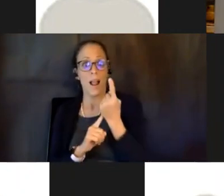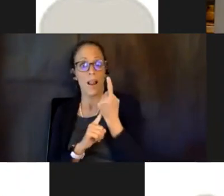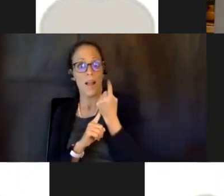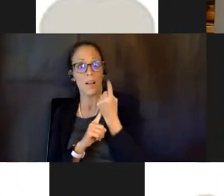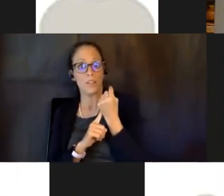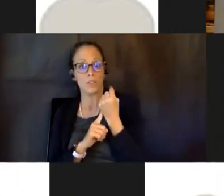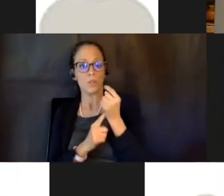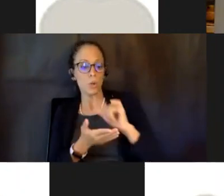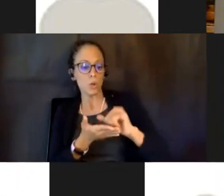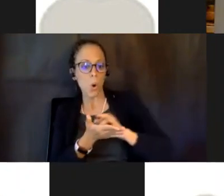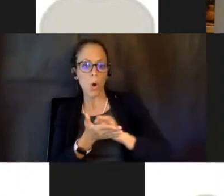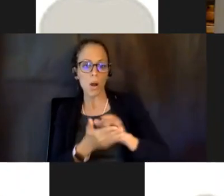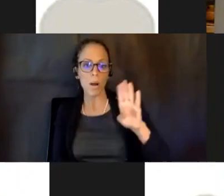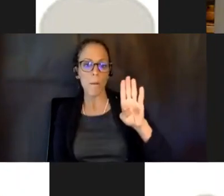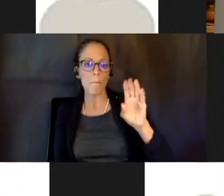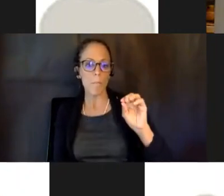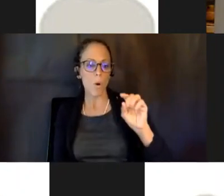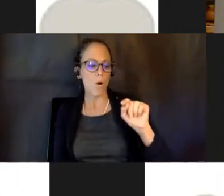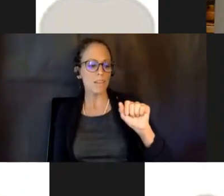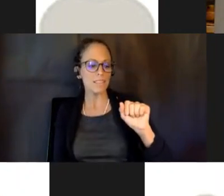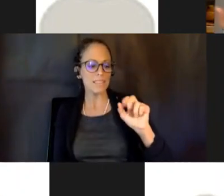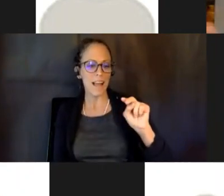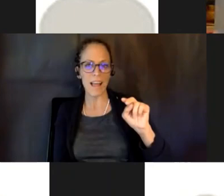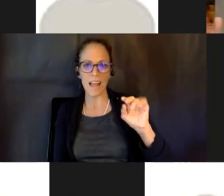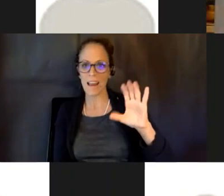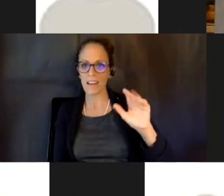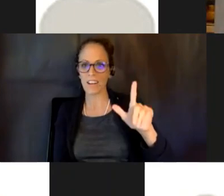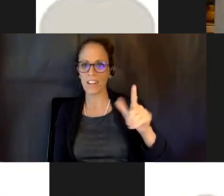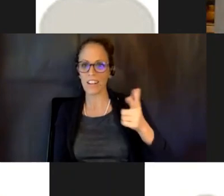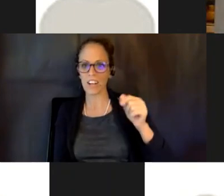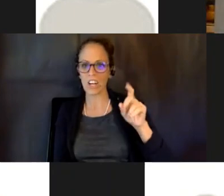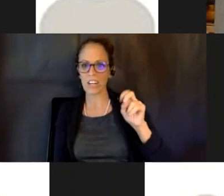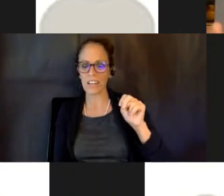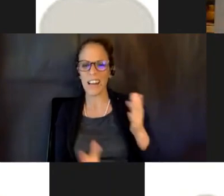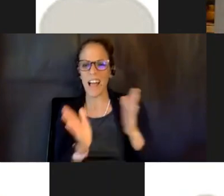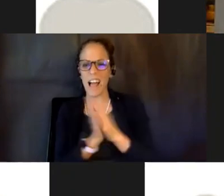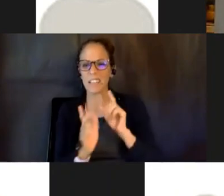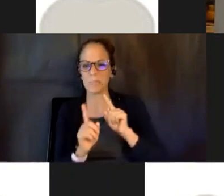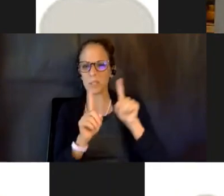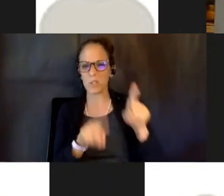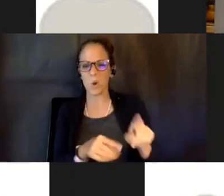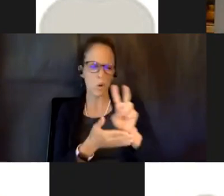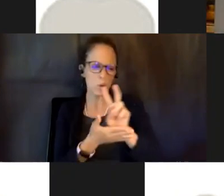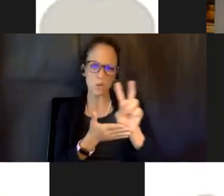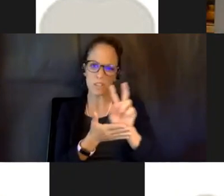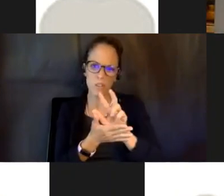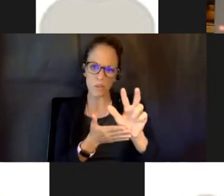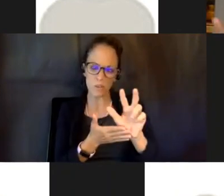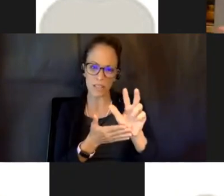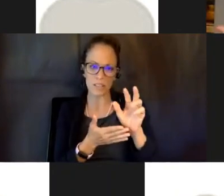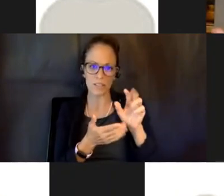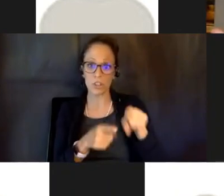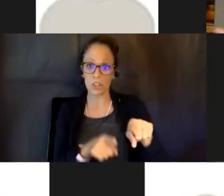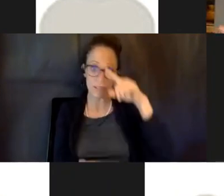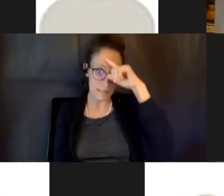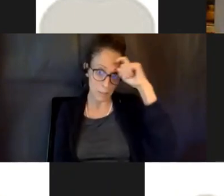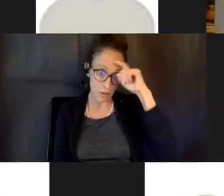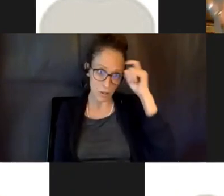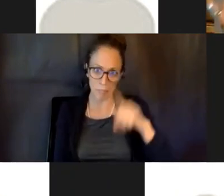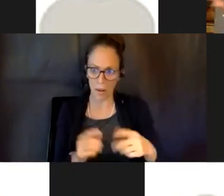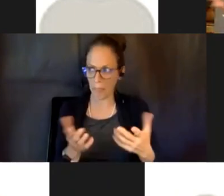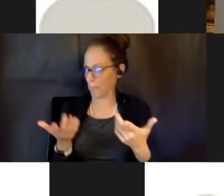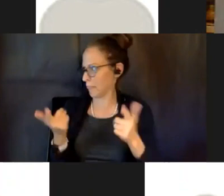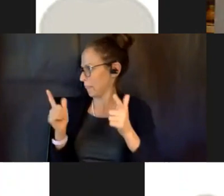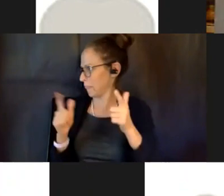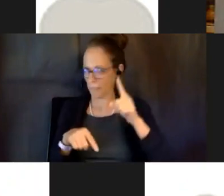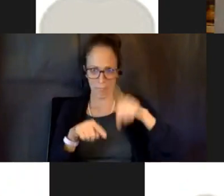reached out to me about doing a short residency, a Mellon residency for 2 or 3 weeks. And it was supposed to have been this summer, but like a lot of people, you can't do anything in